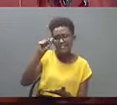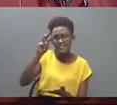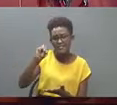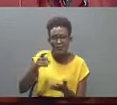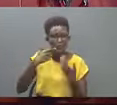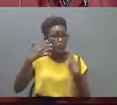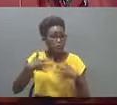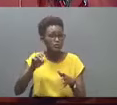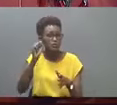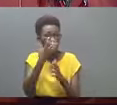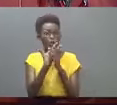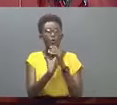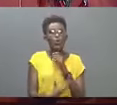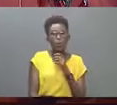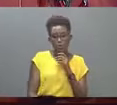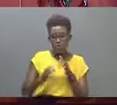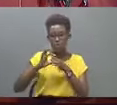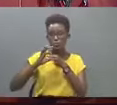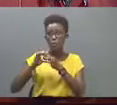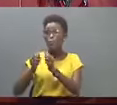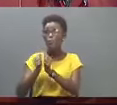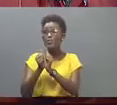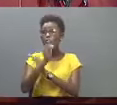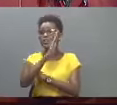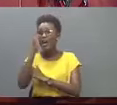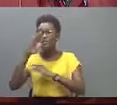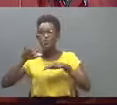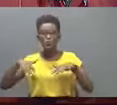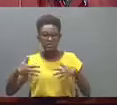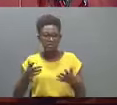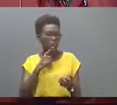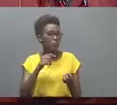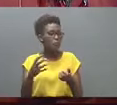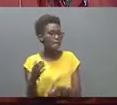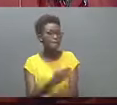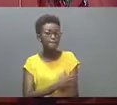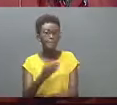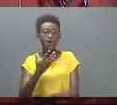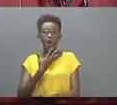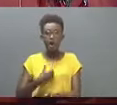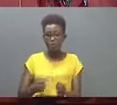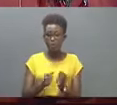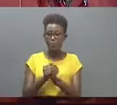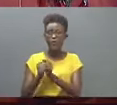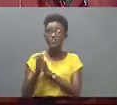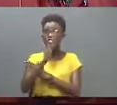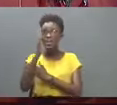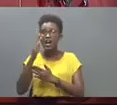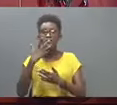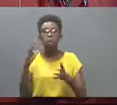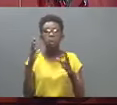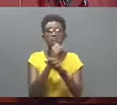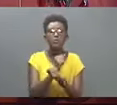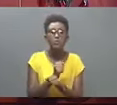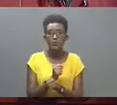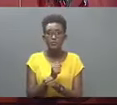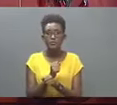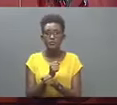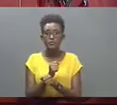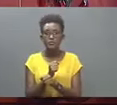would lose the relationship with God, so that they lose their power, they lose their covering, they lose their protection.